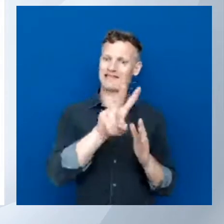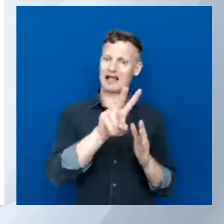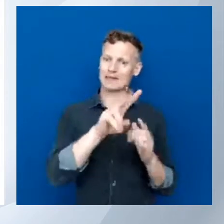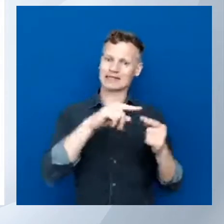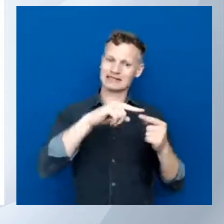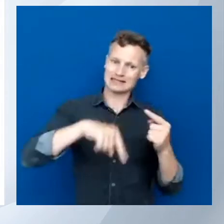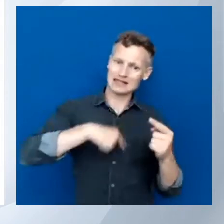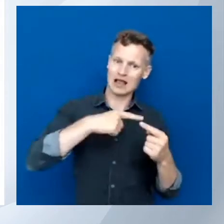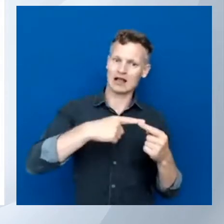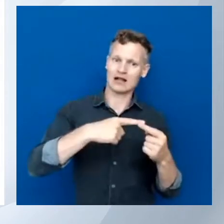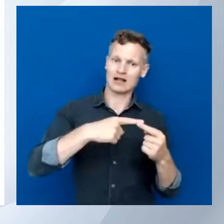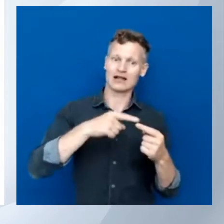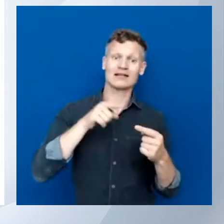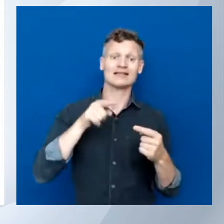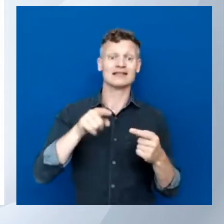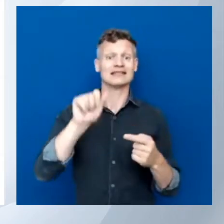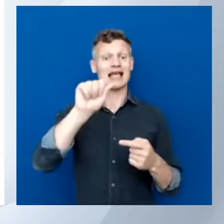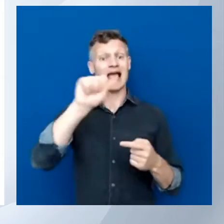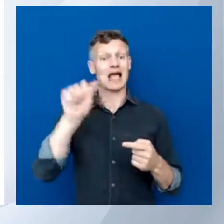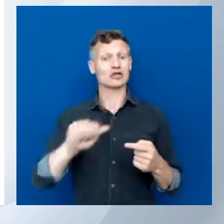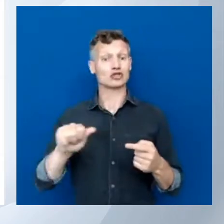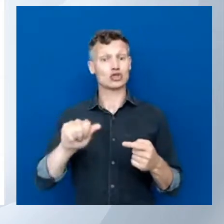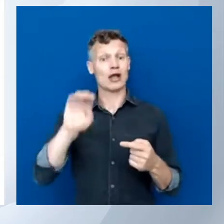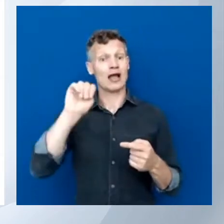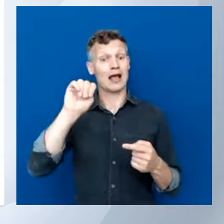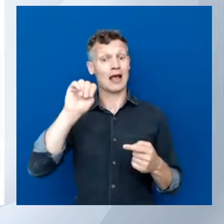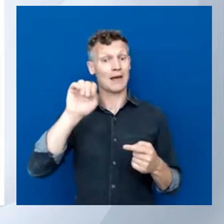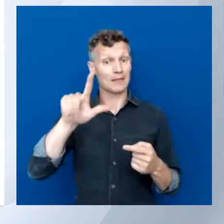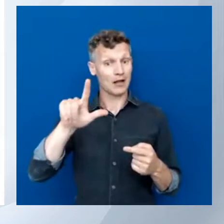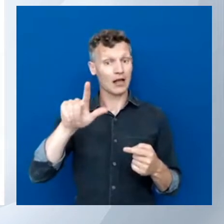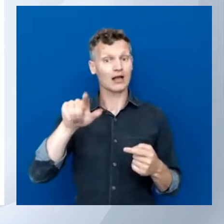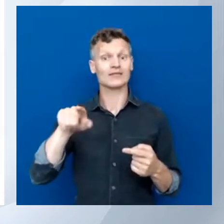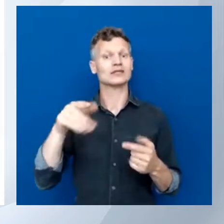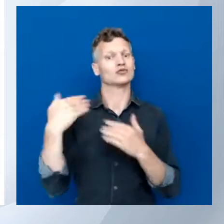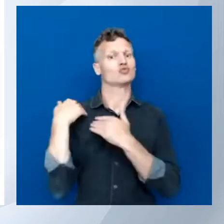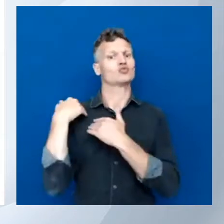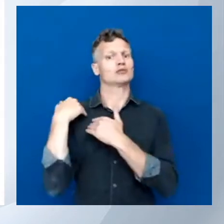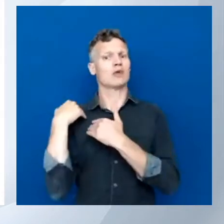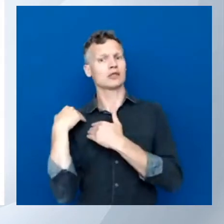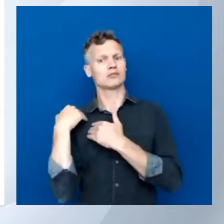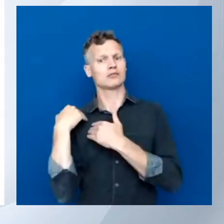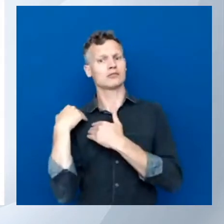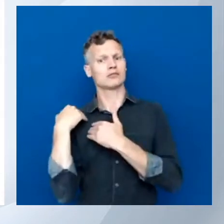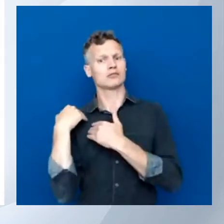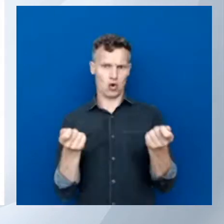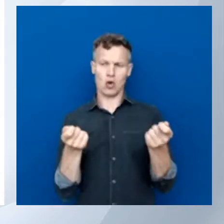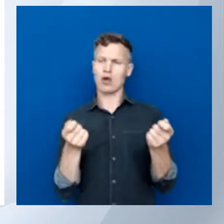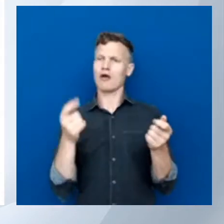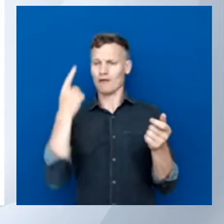better traceability, lineage, and control to meet regulatory requirements.